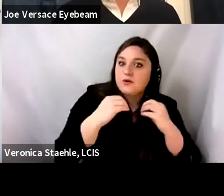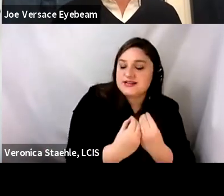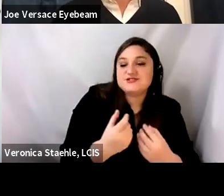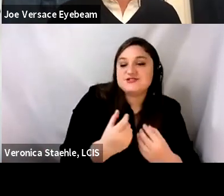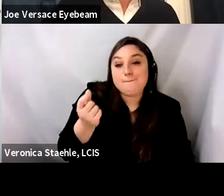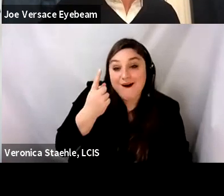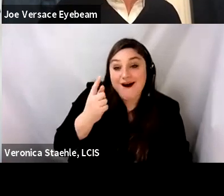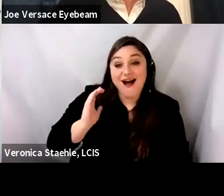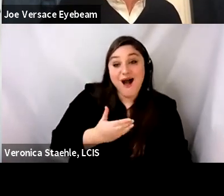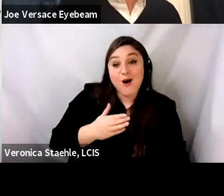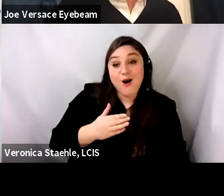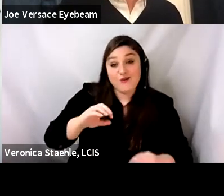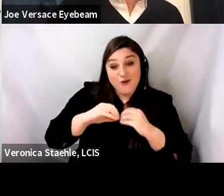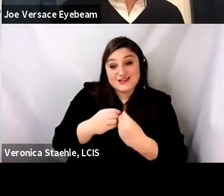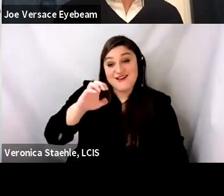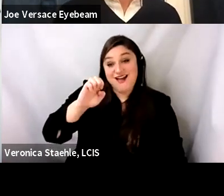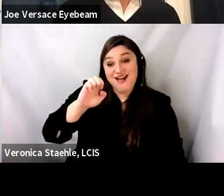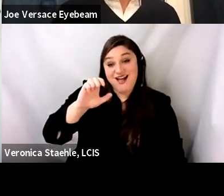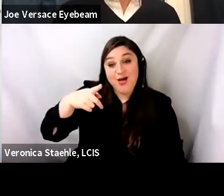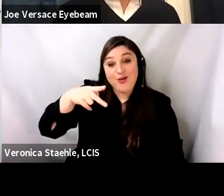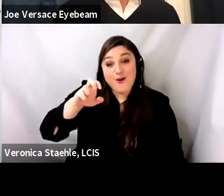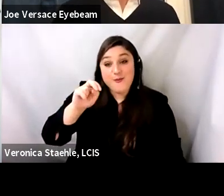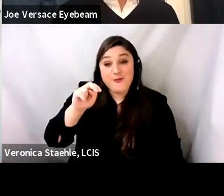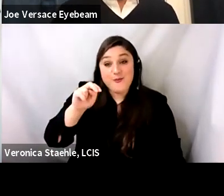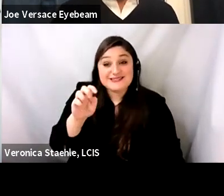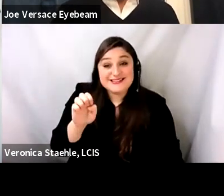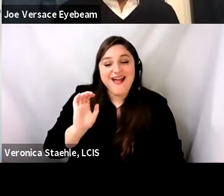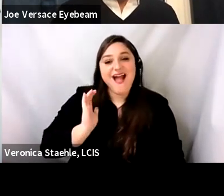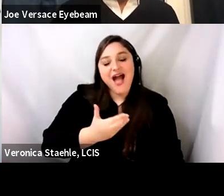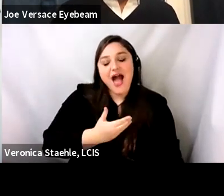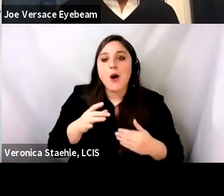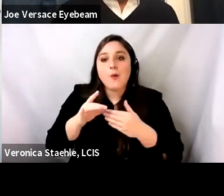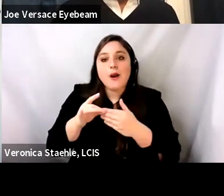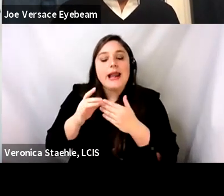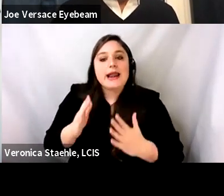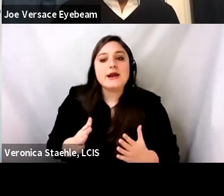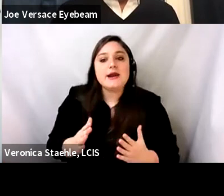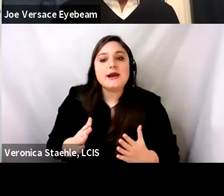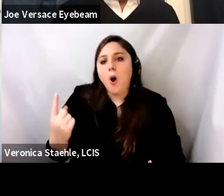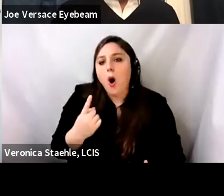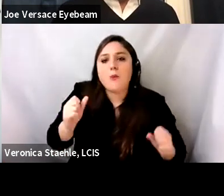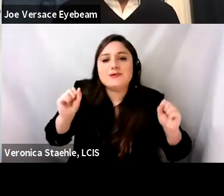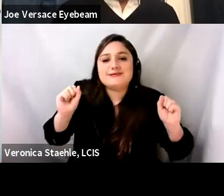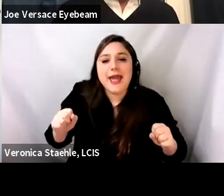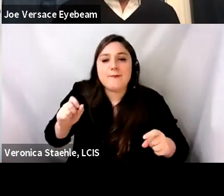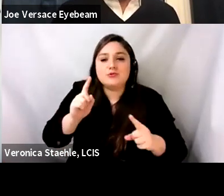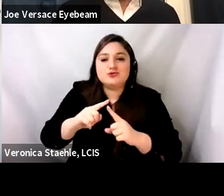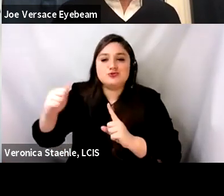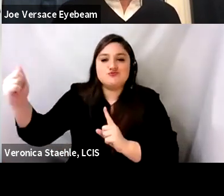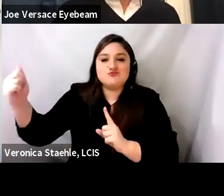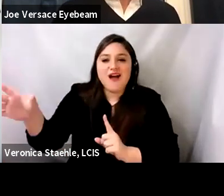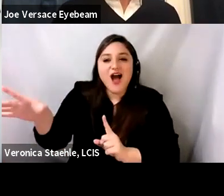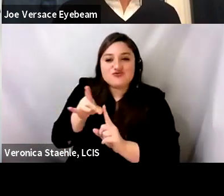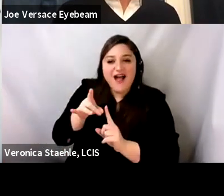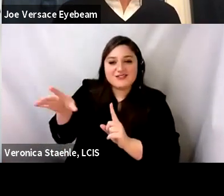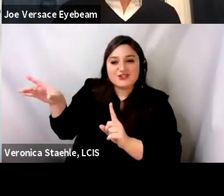programming and the leadership has nearly always made it easy by attracting the funding themselves. You know, and this